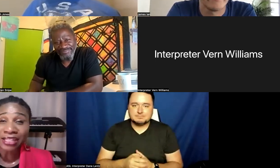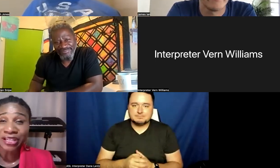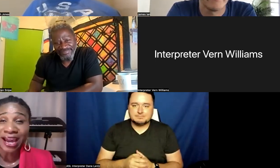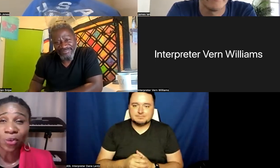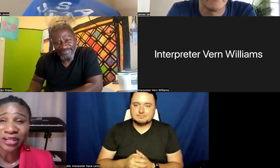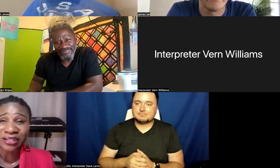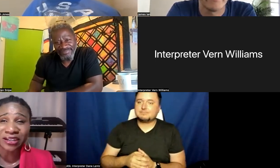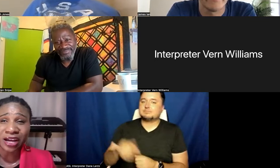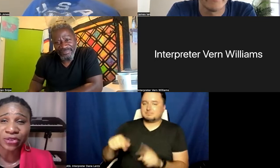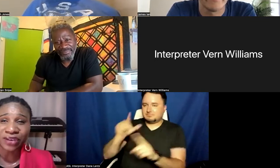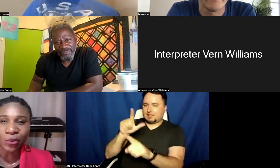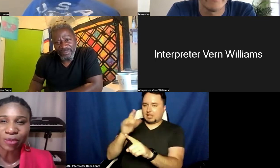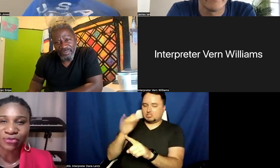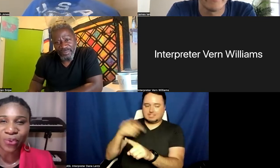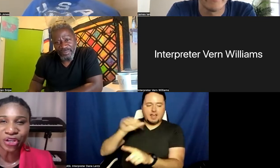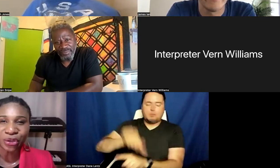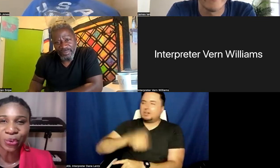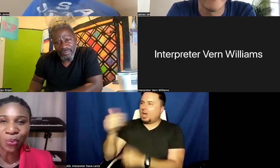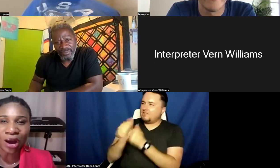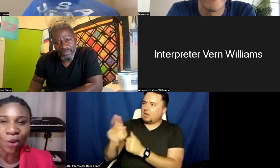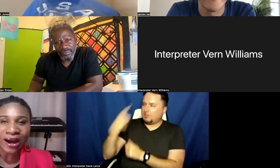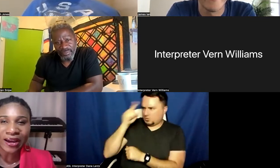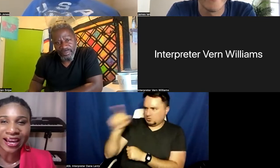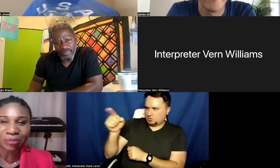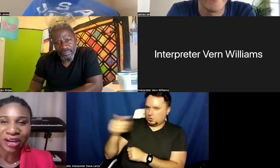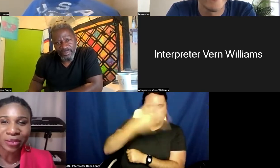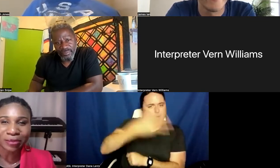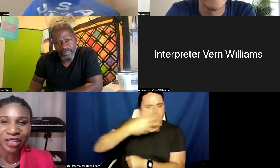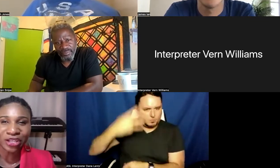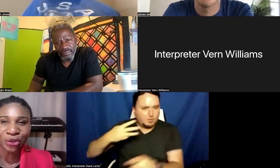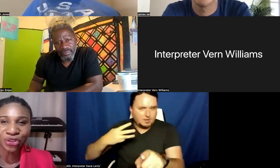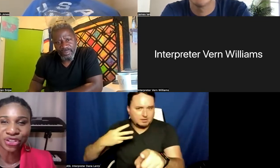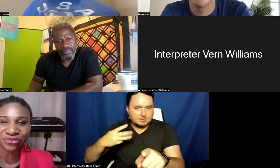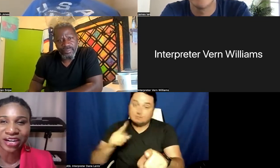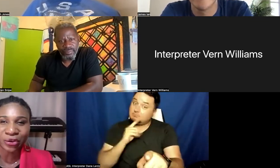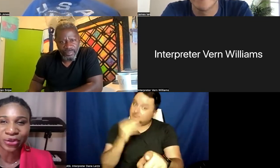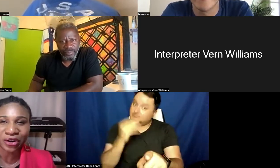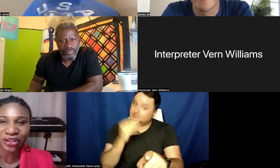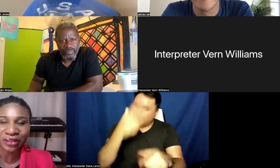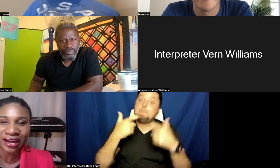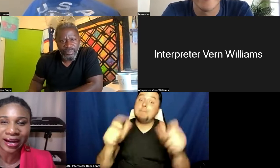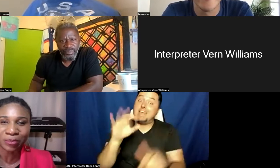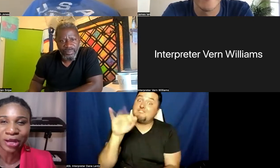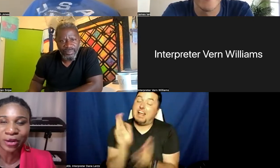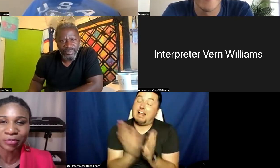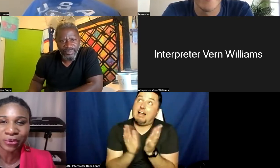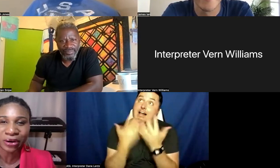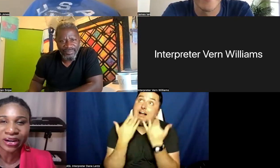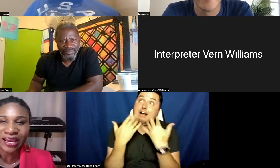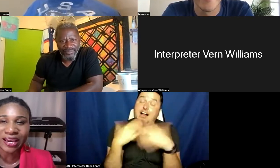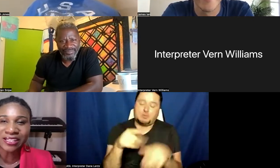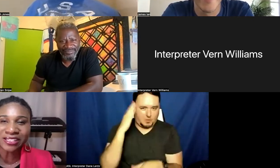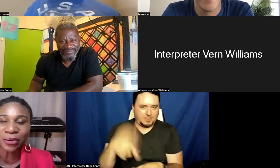I actually had one other follow-up for you, Wawa. And by the way, I'm a huge fangirl. You already know that. I'd be blowing up